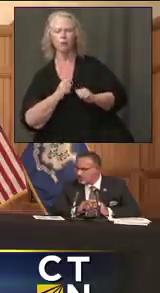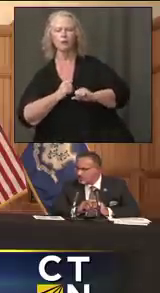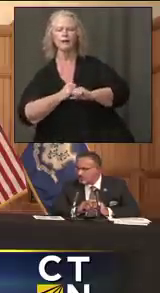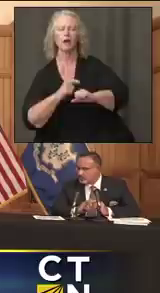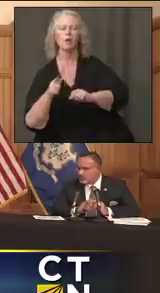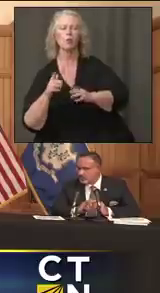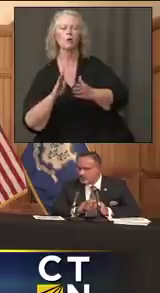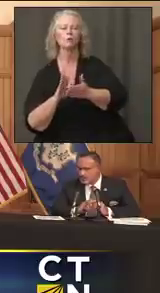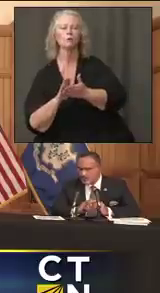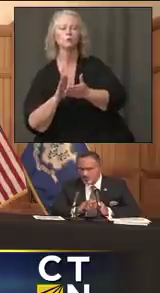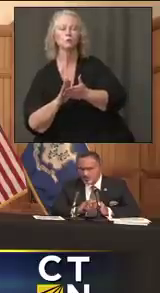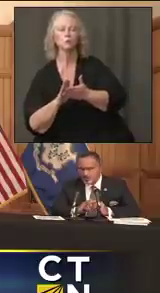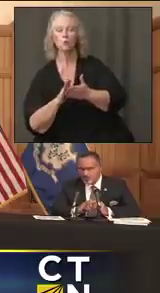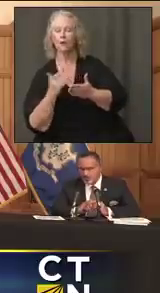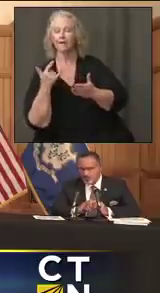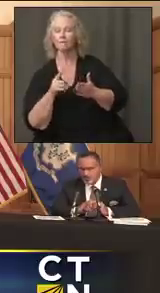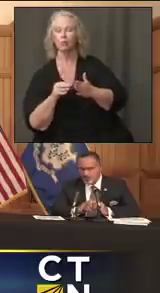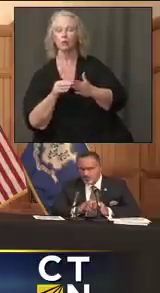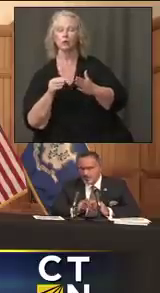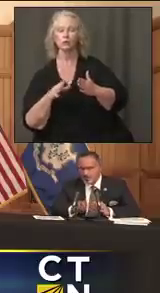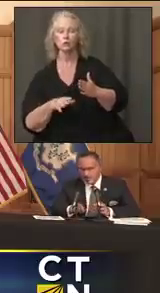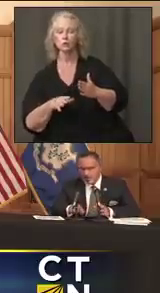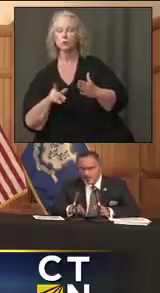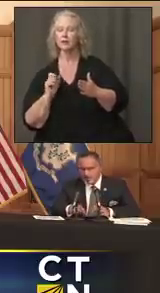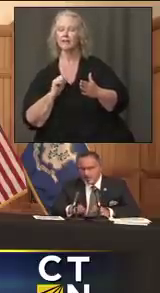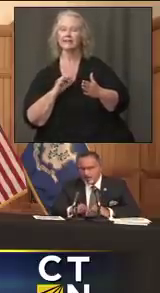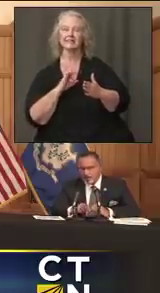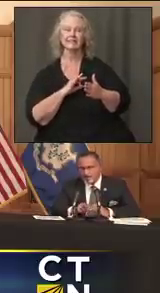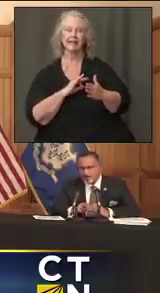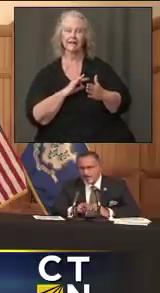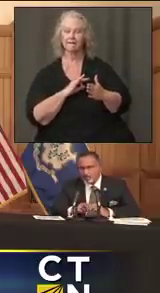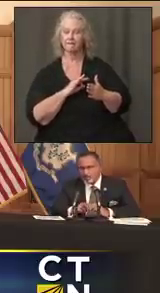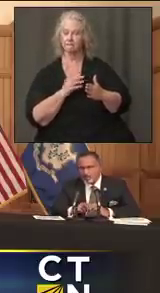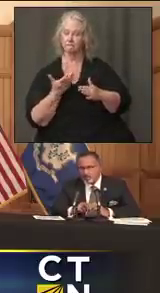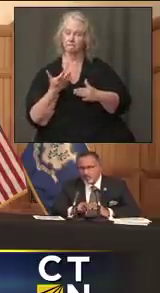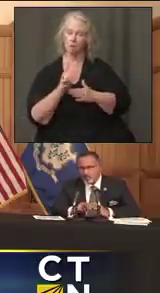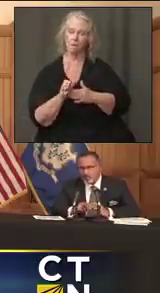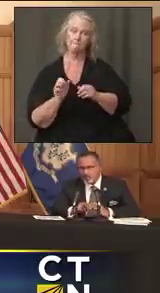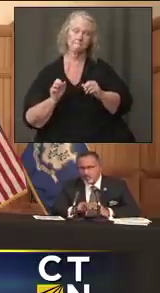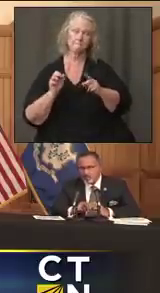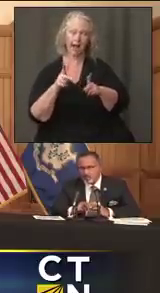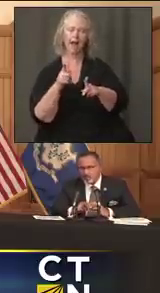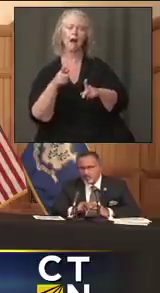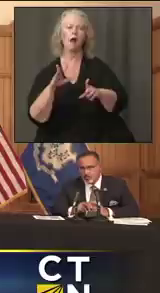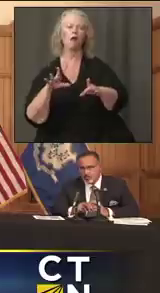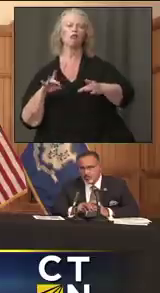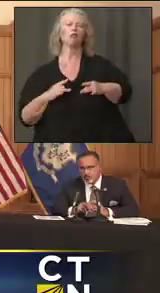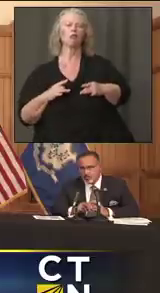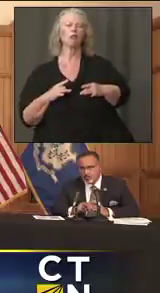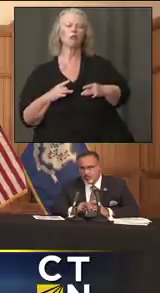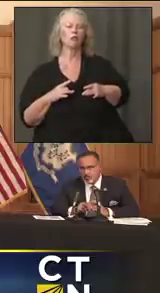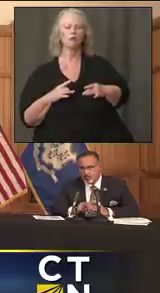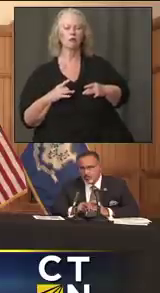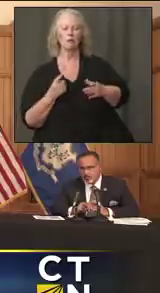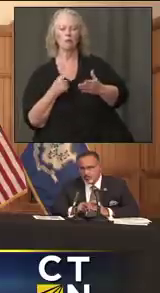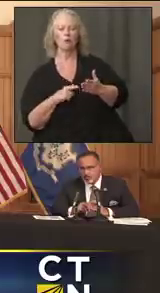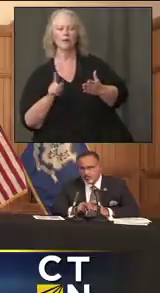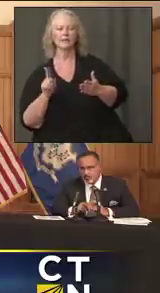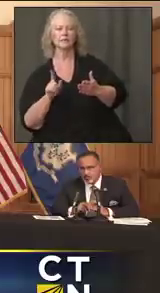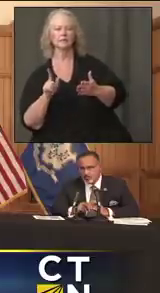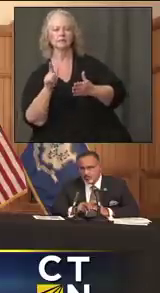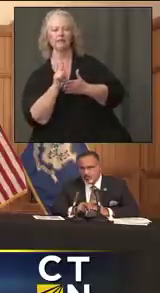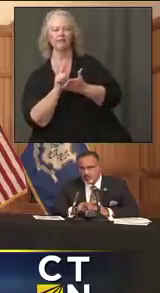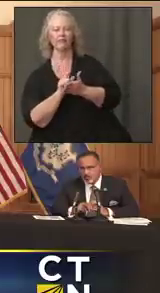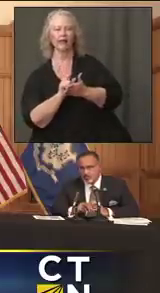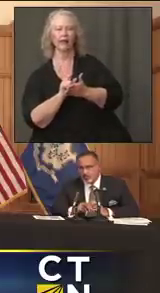if students and staff are compelled to return and they get the virus? Is there any legal protection for the school